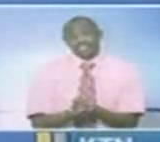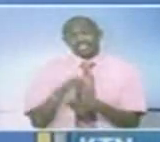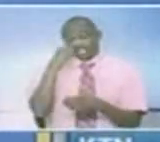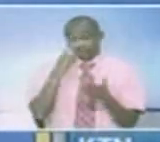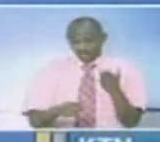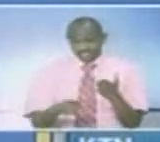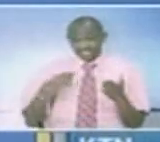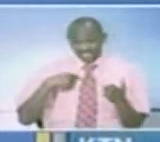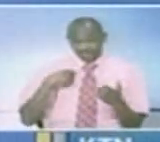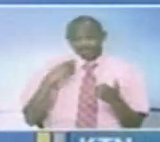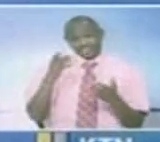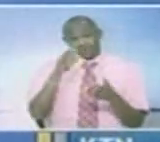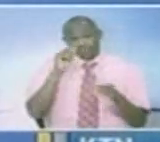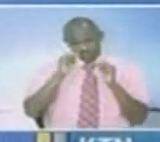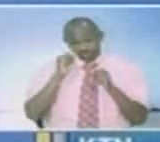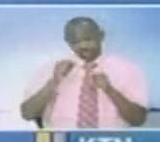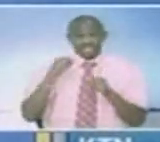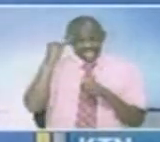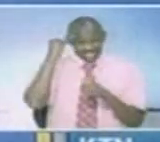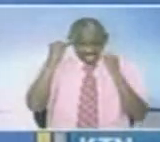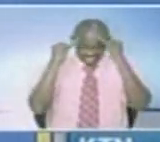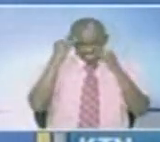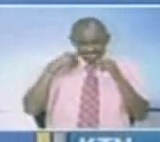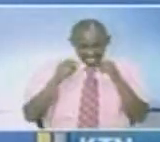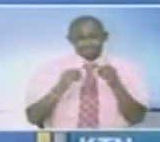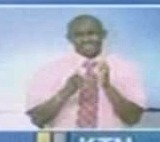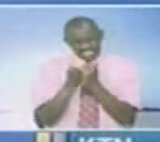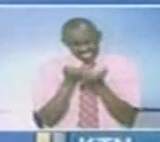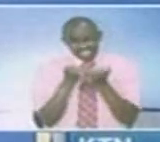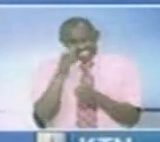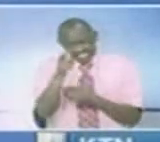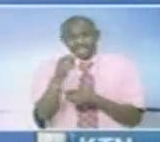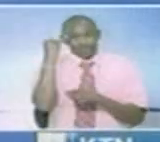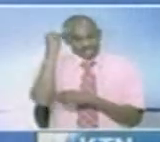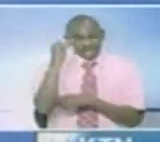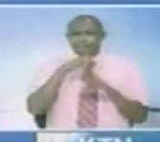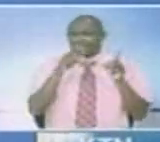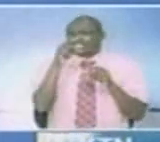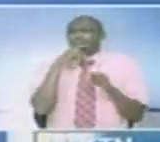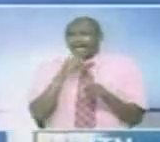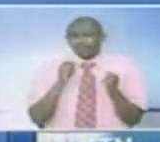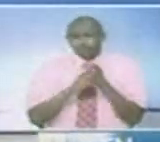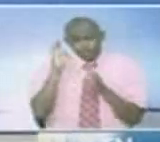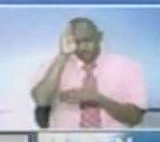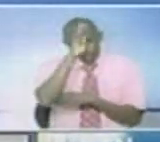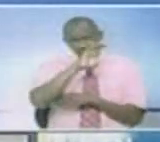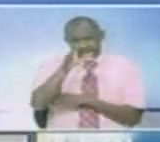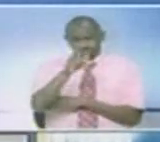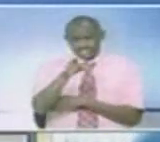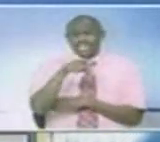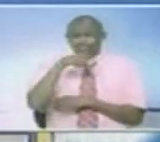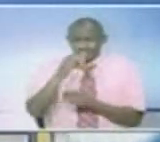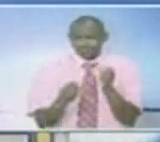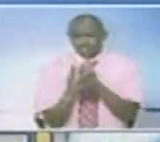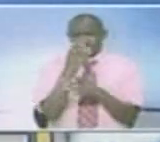Well, they do say that necessity is the mother of all invention. But for Kenneth Kungu from Bungoma County, to